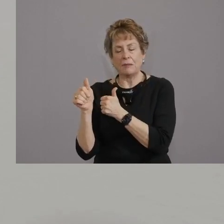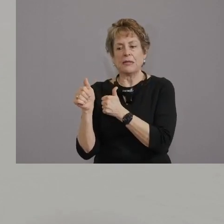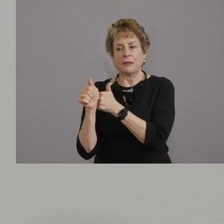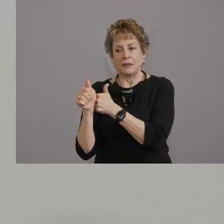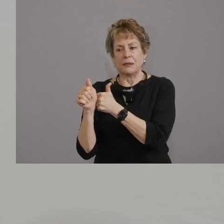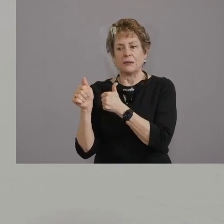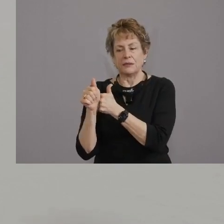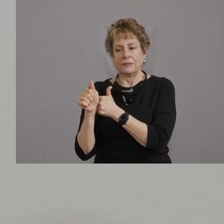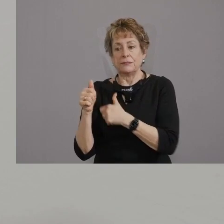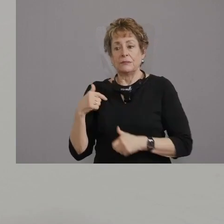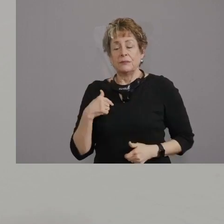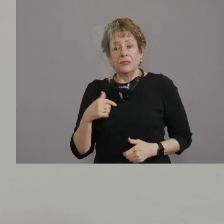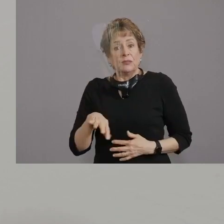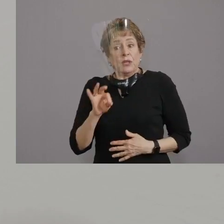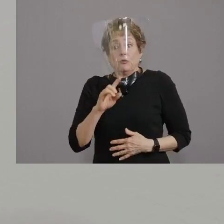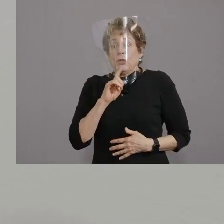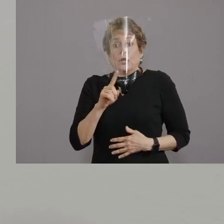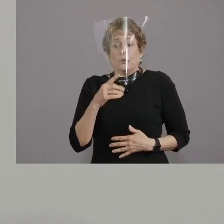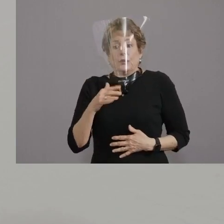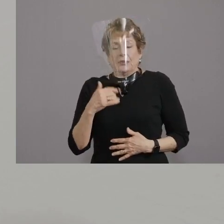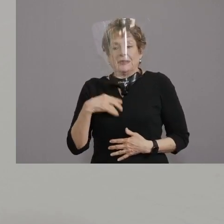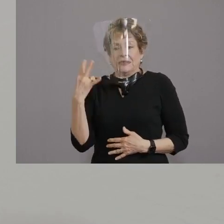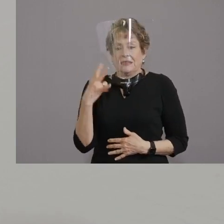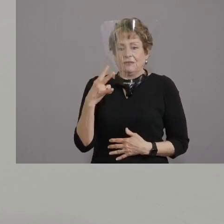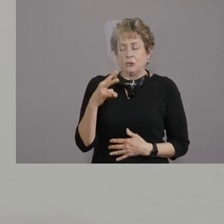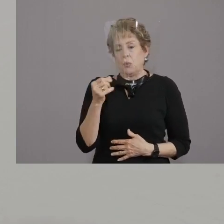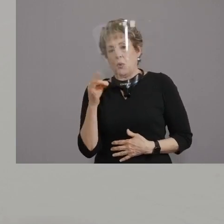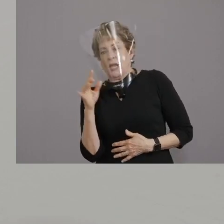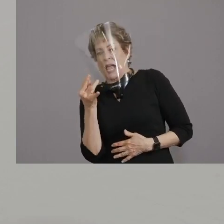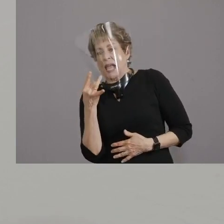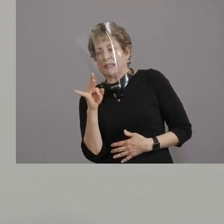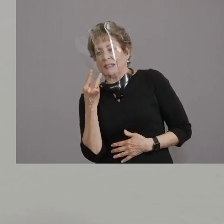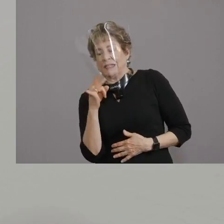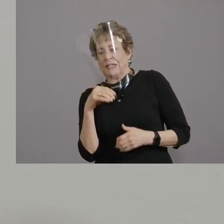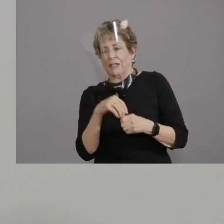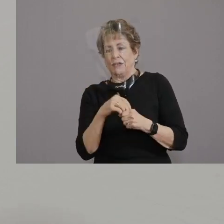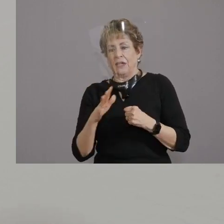or 18th in the nation for the number of doses administered.